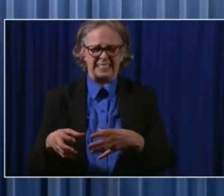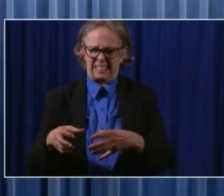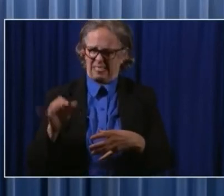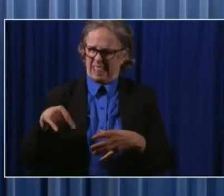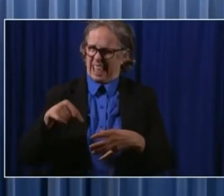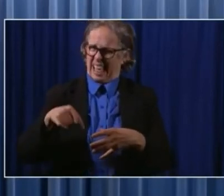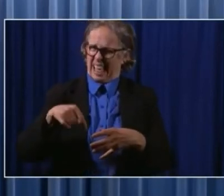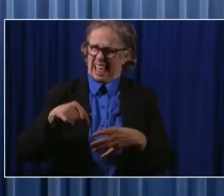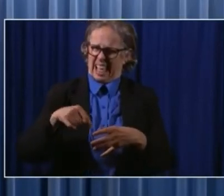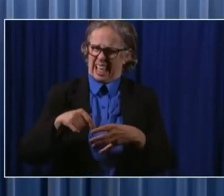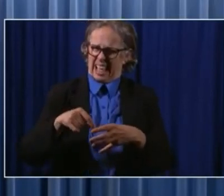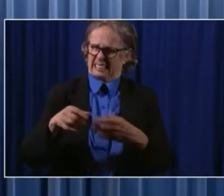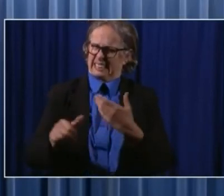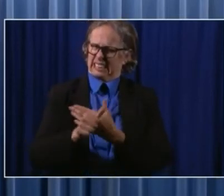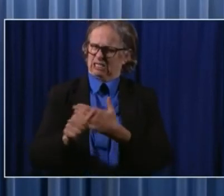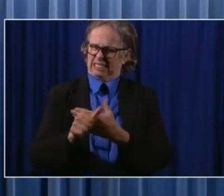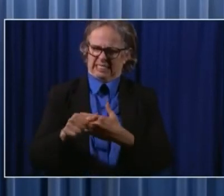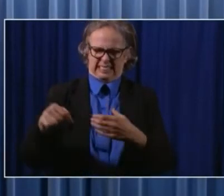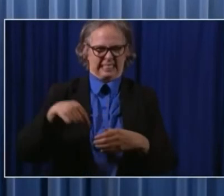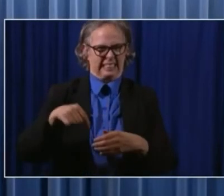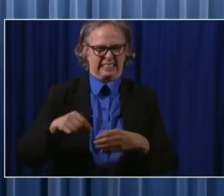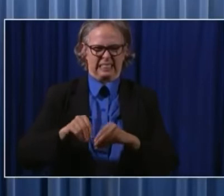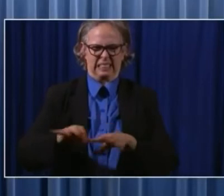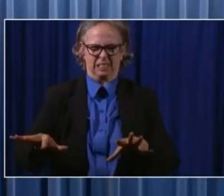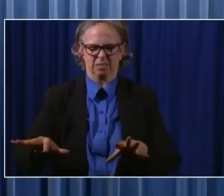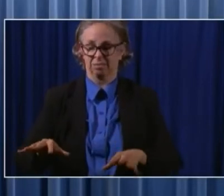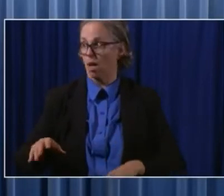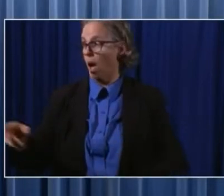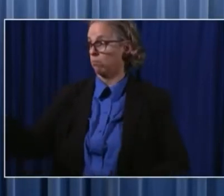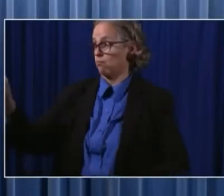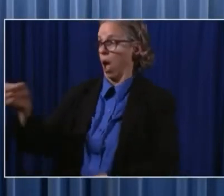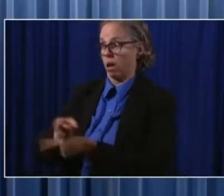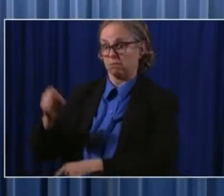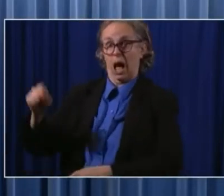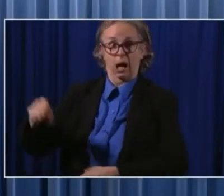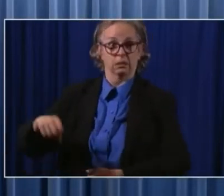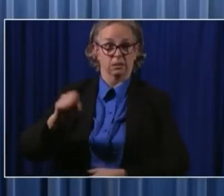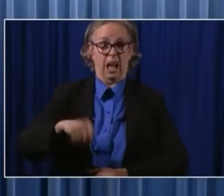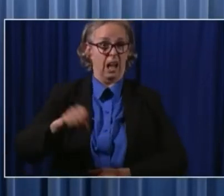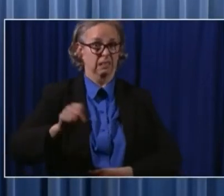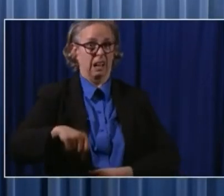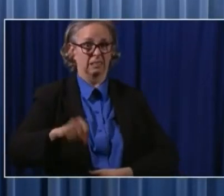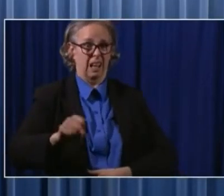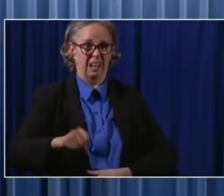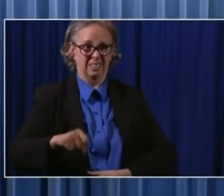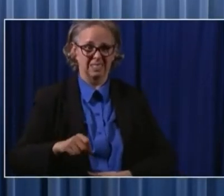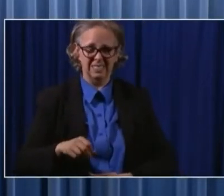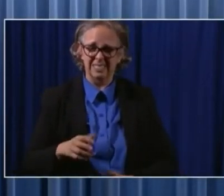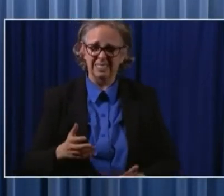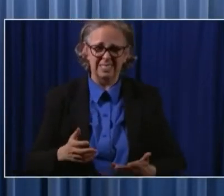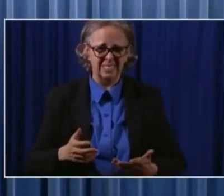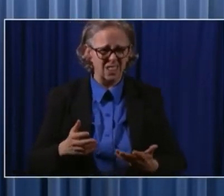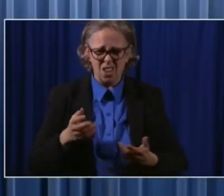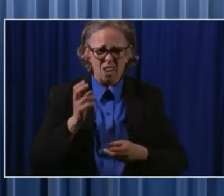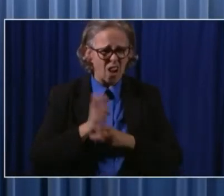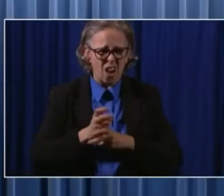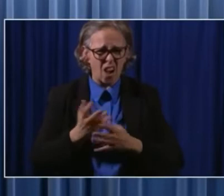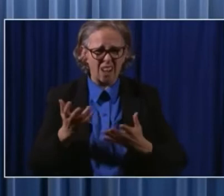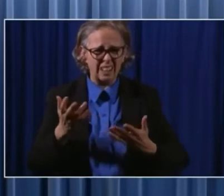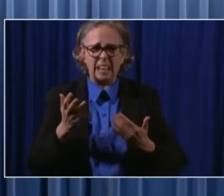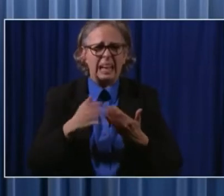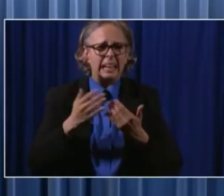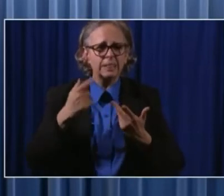worry about it. And I think that's maybe part of the challenge. Of course, people don't know who has it and who doesn't have it, and the people who